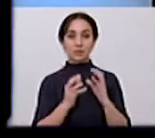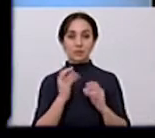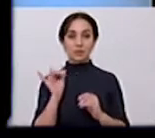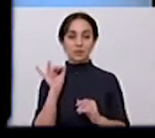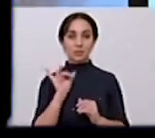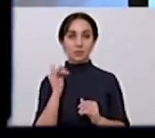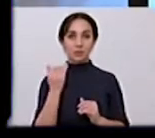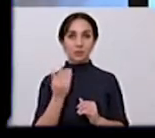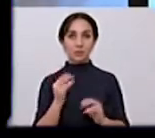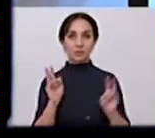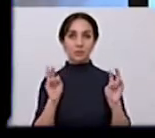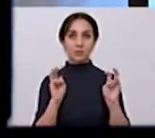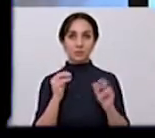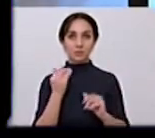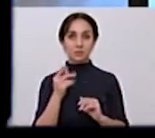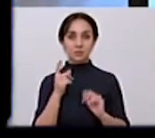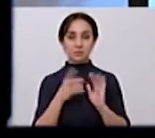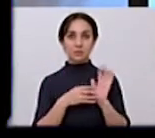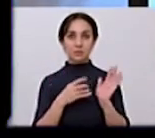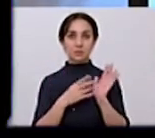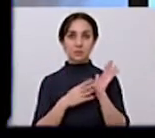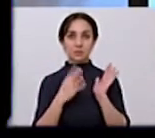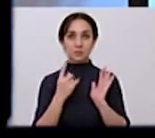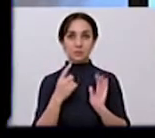tarixidan mavzuyimiz